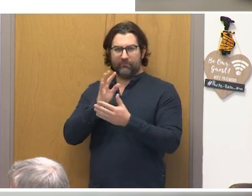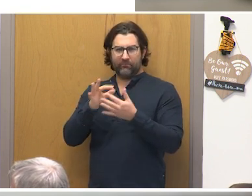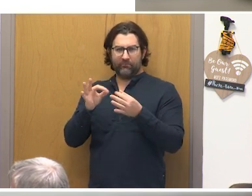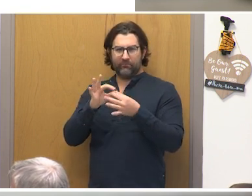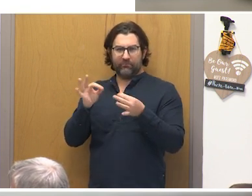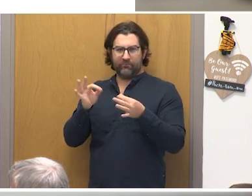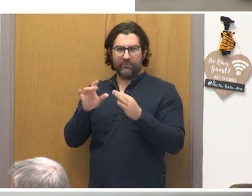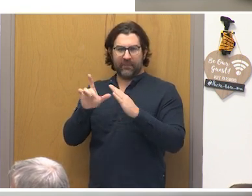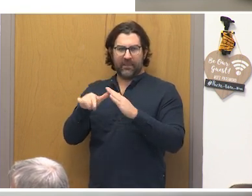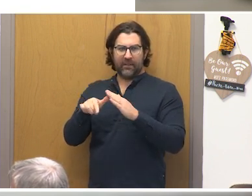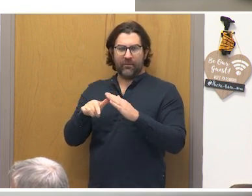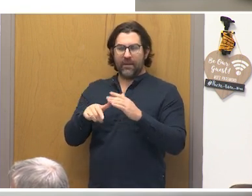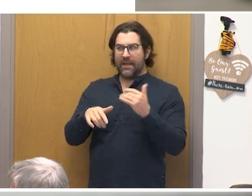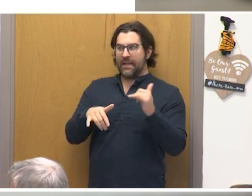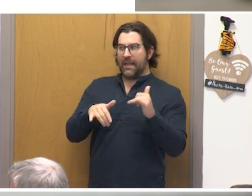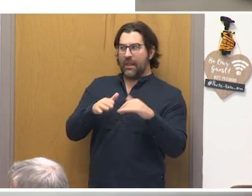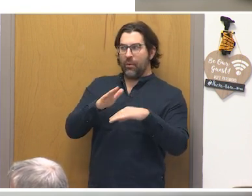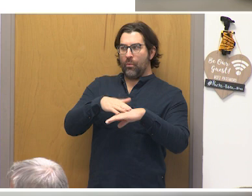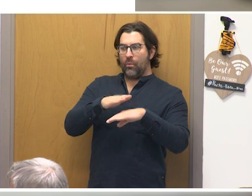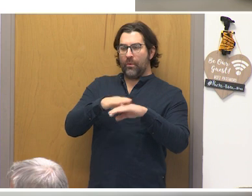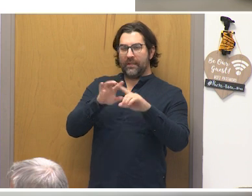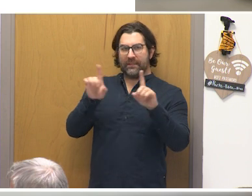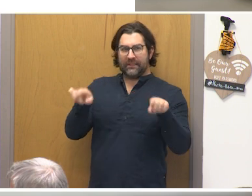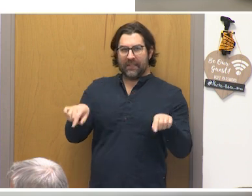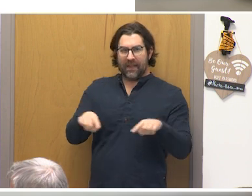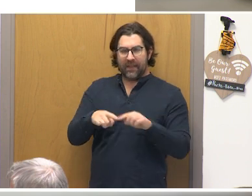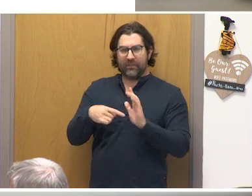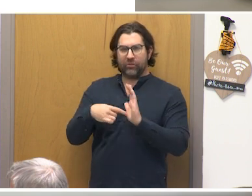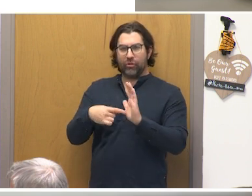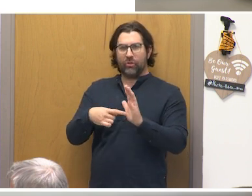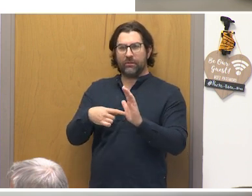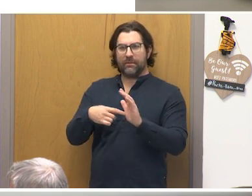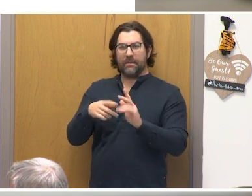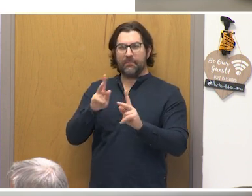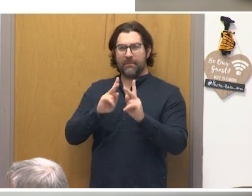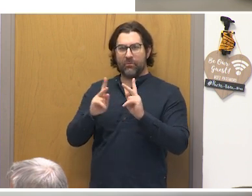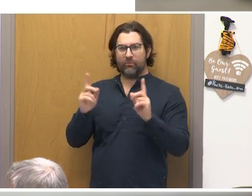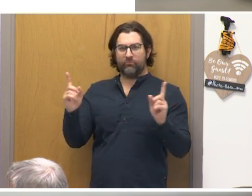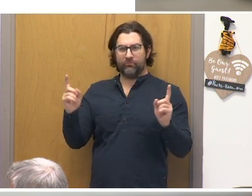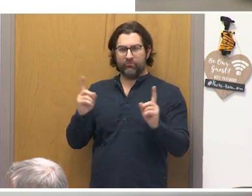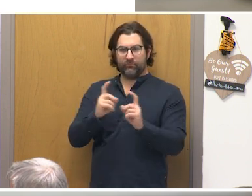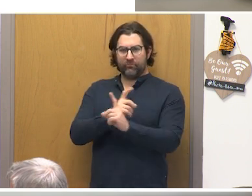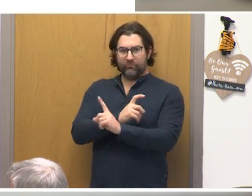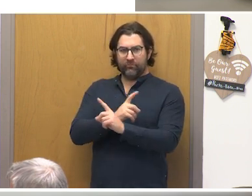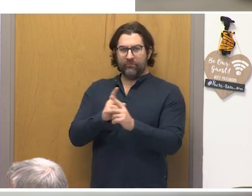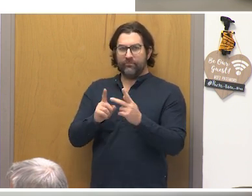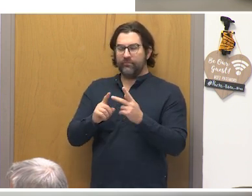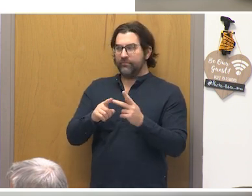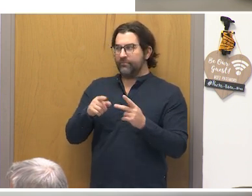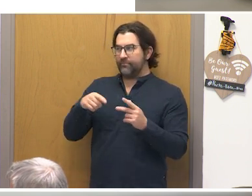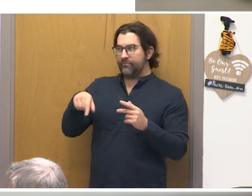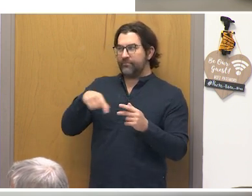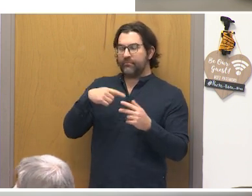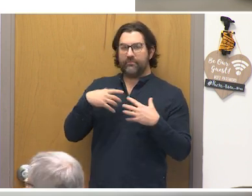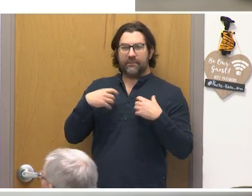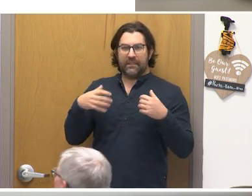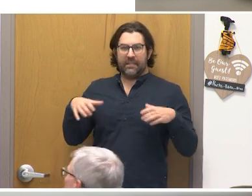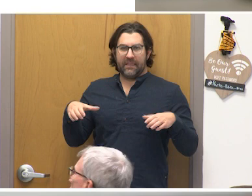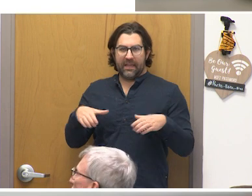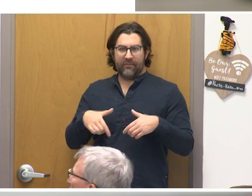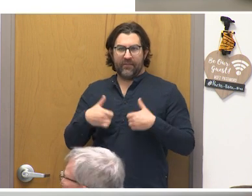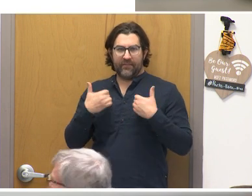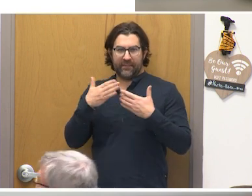then the yellow warning sign shows where there will be a pedestrian crossing, a raised crossing here at the Healthy Active Living